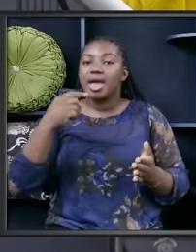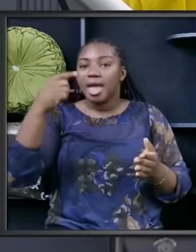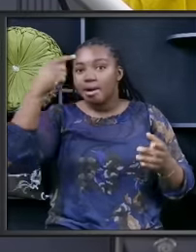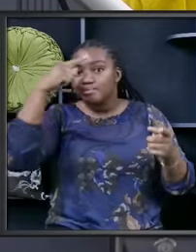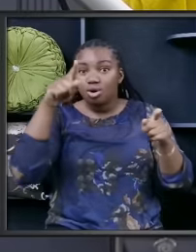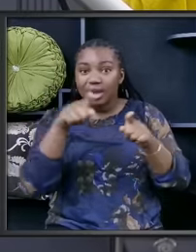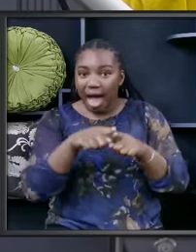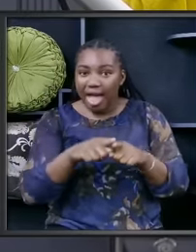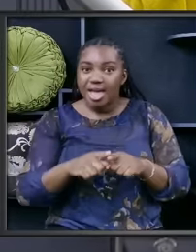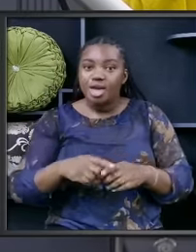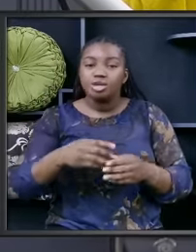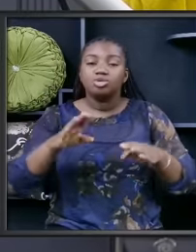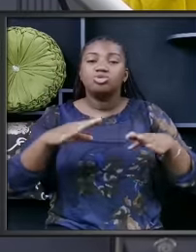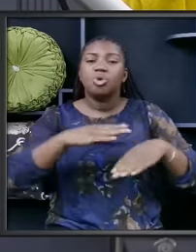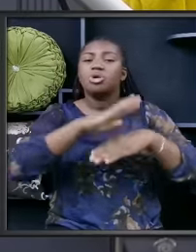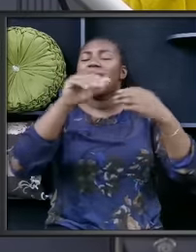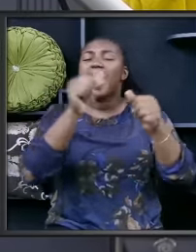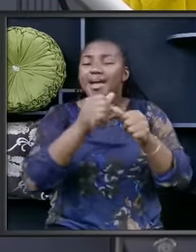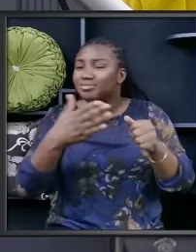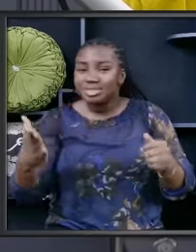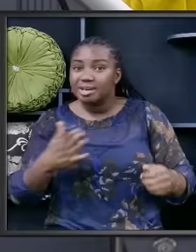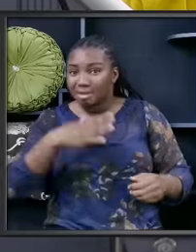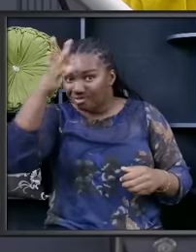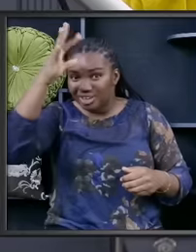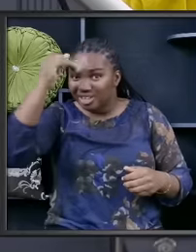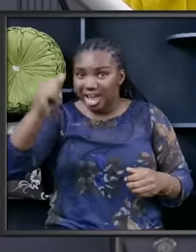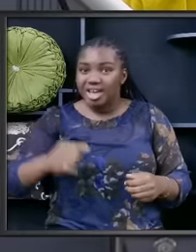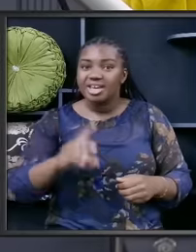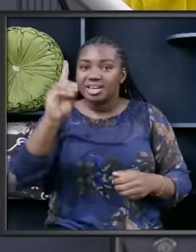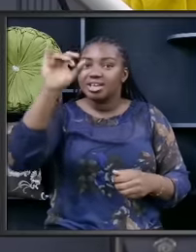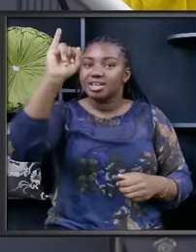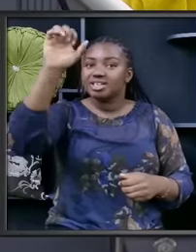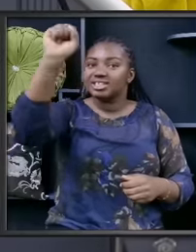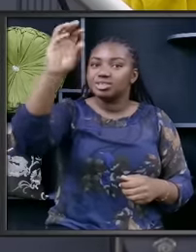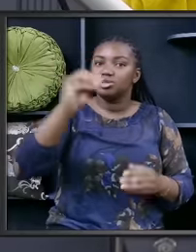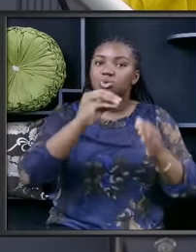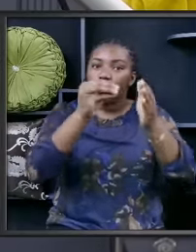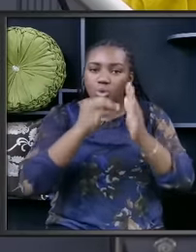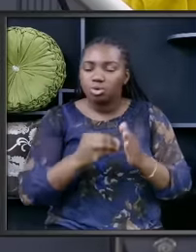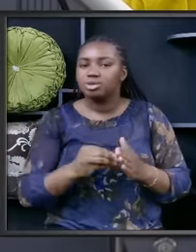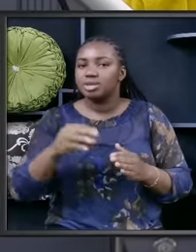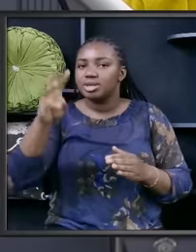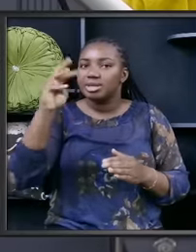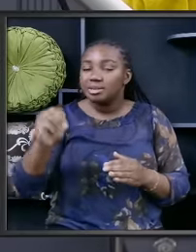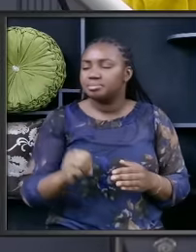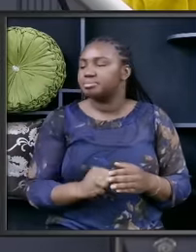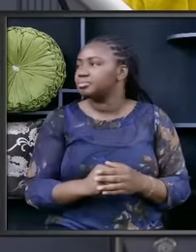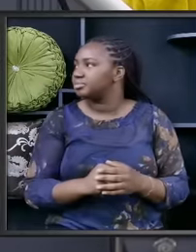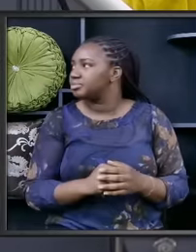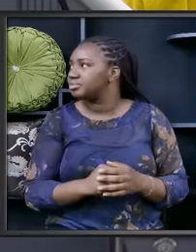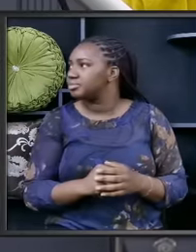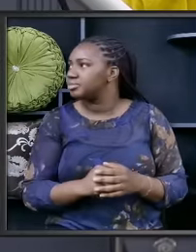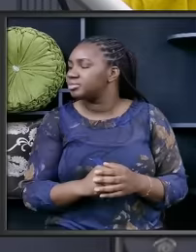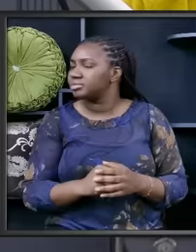my father said he was not behaving well to him. My father carried the name of my stepmother's child, will not be my father born. When